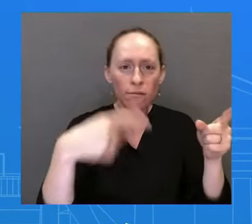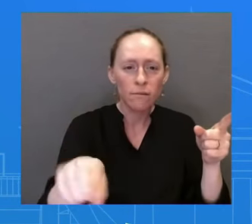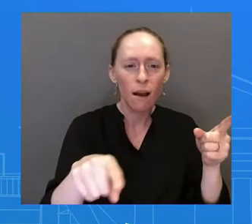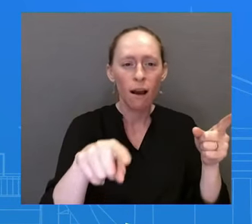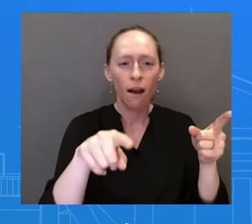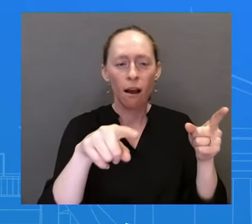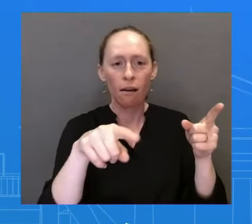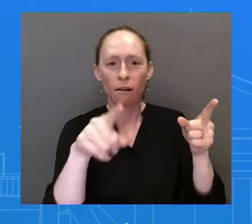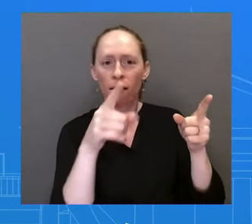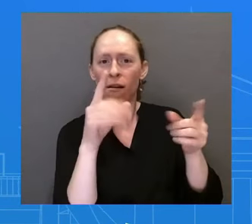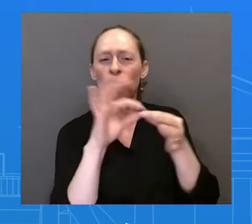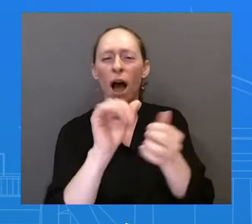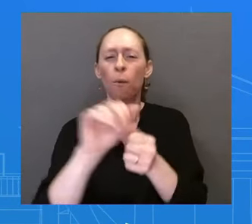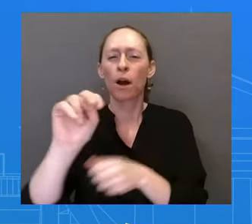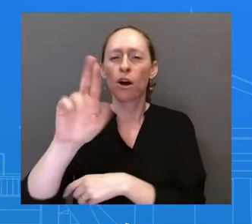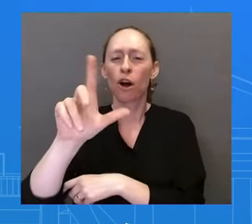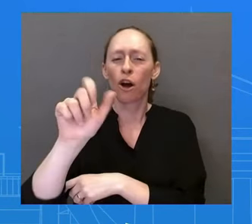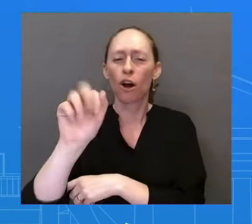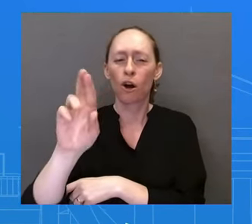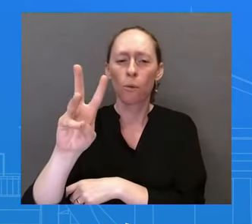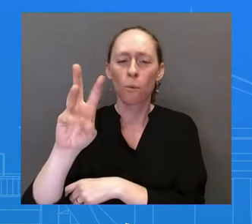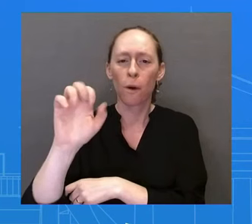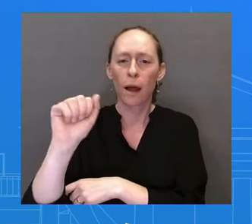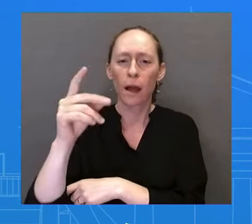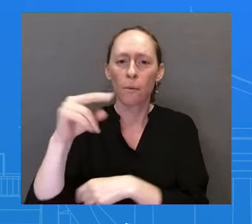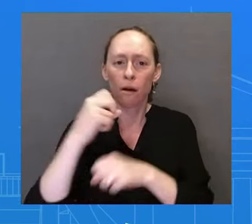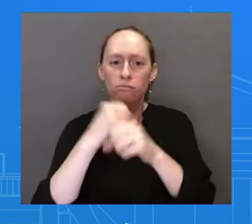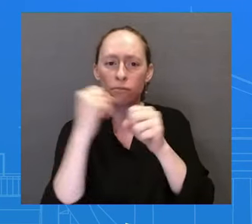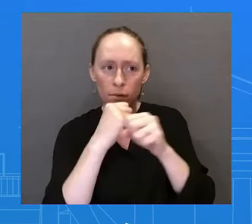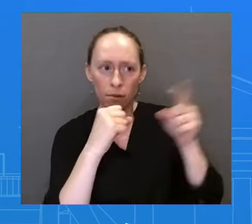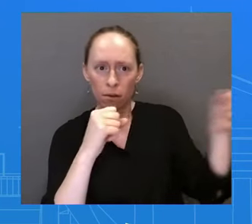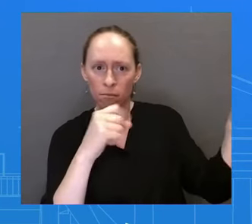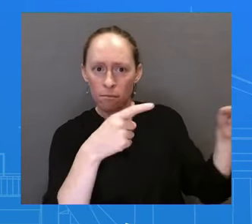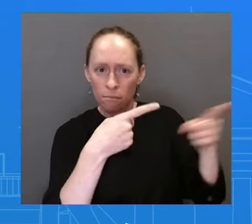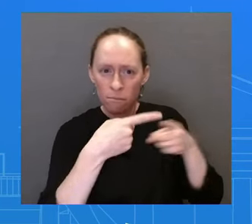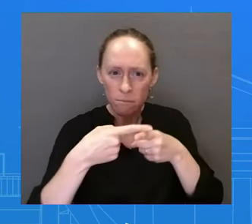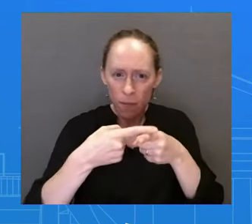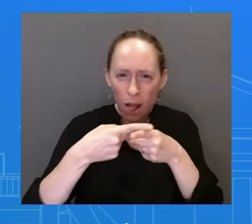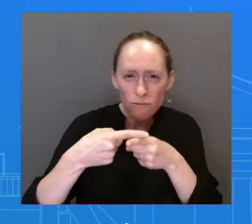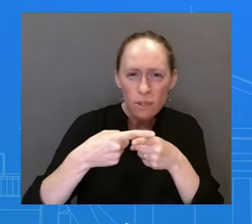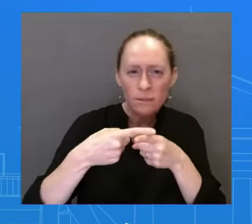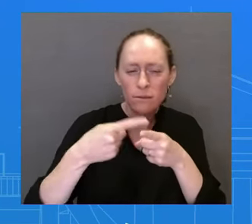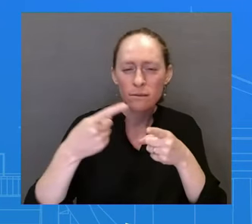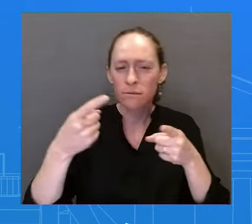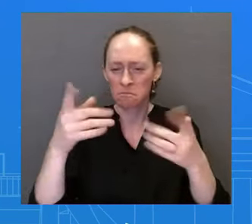threat? Thank you. Okay, Jenny. Look, on the first question, I mean,